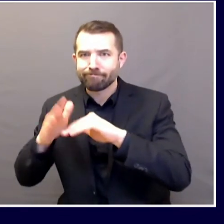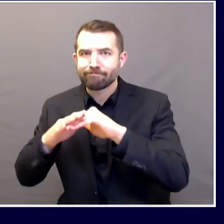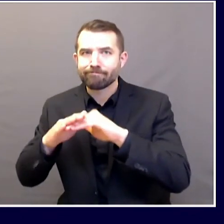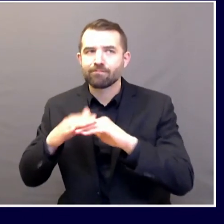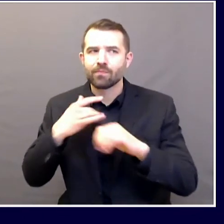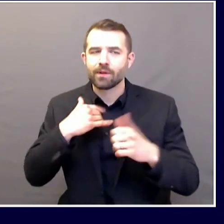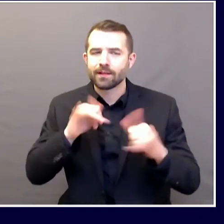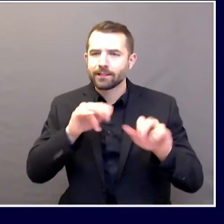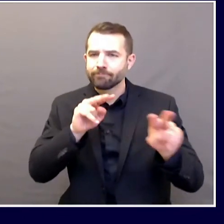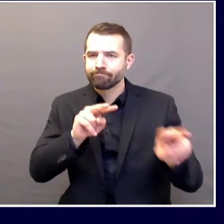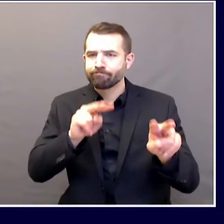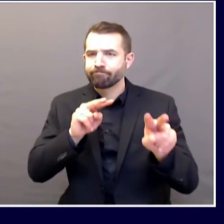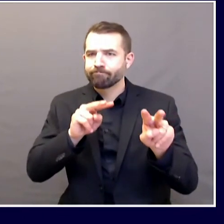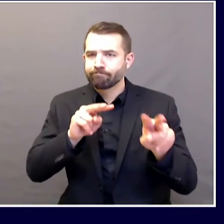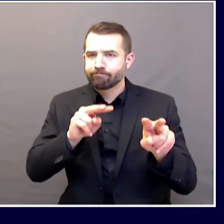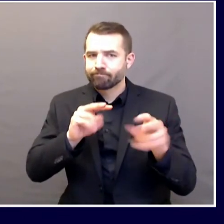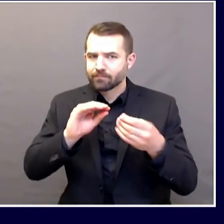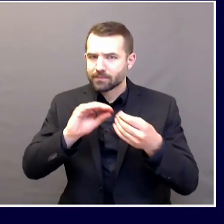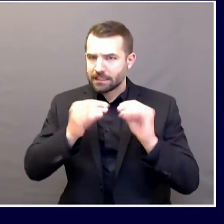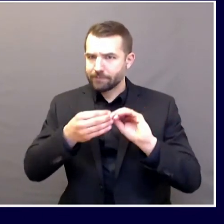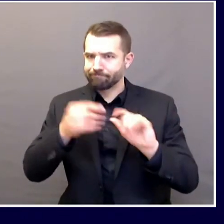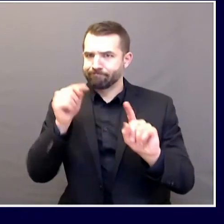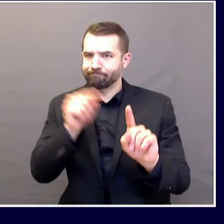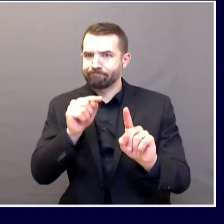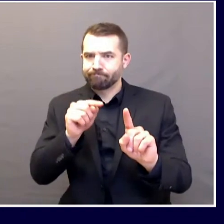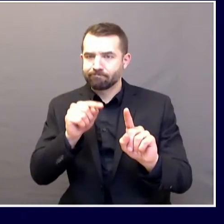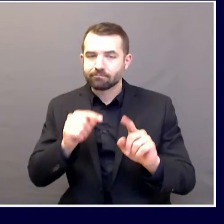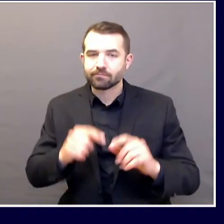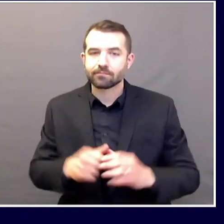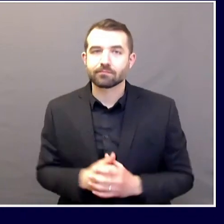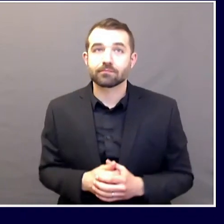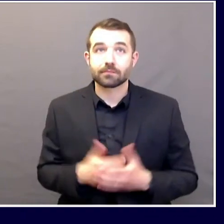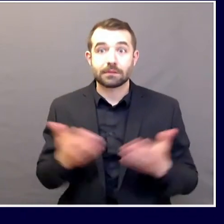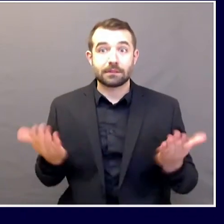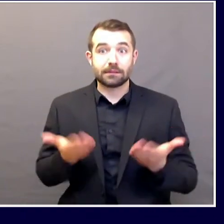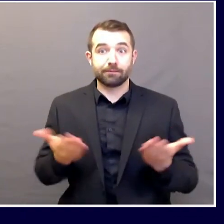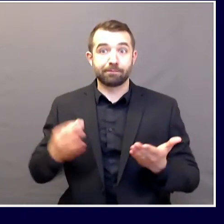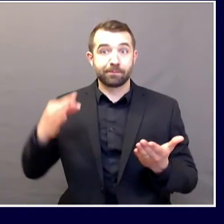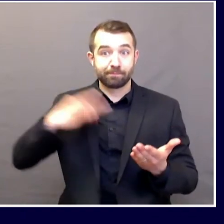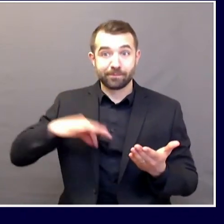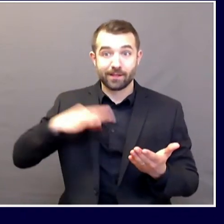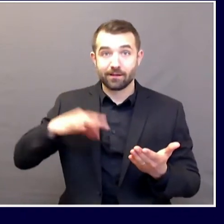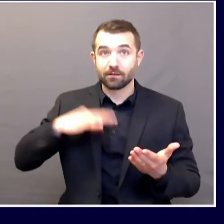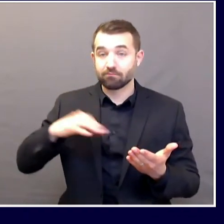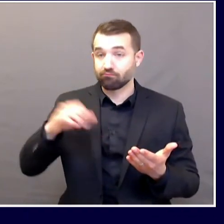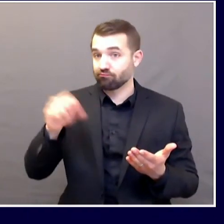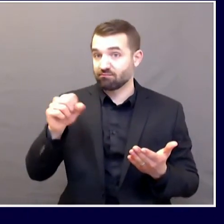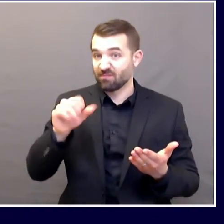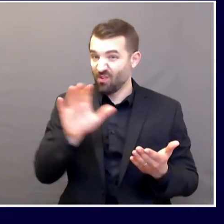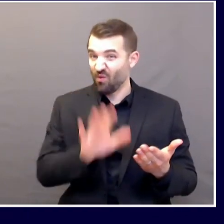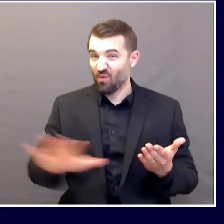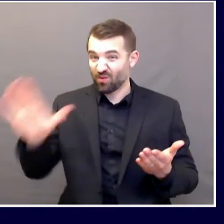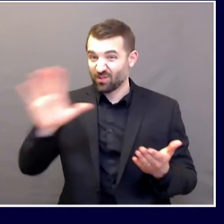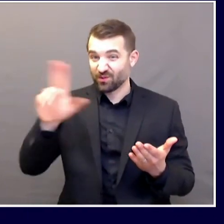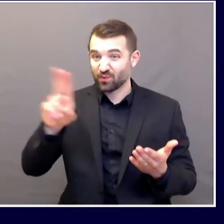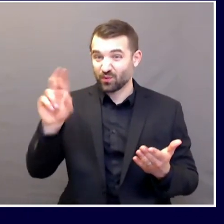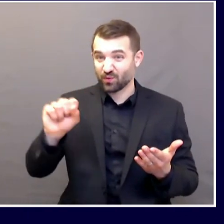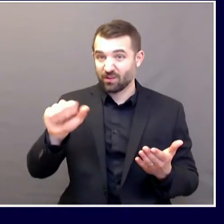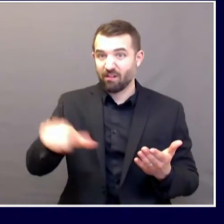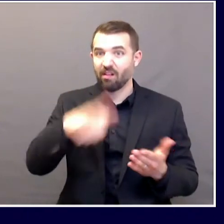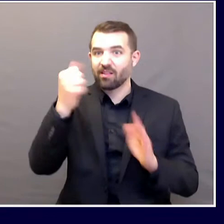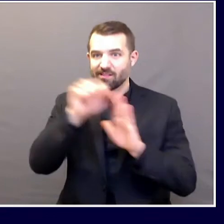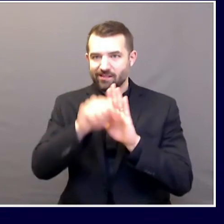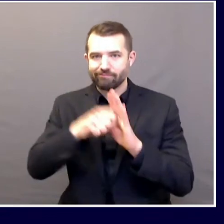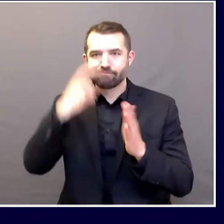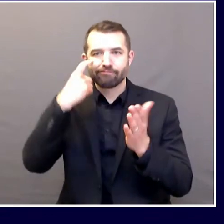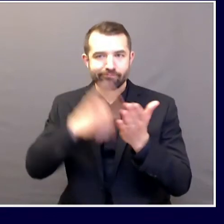trends. We've seen them unfold not just in Maine, but across other states, across the United States, as well as in Western